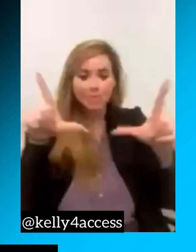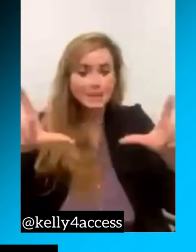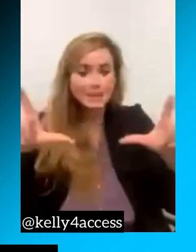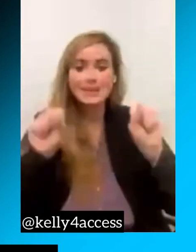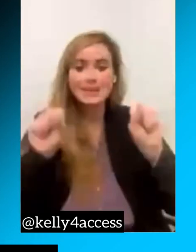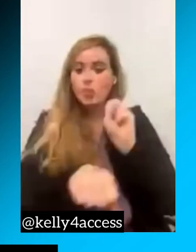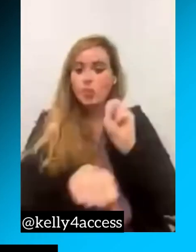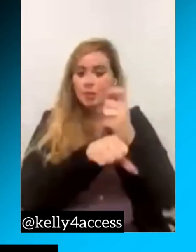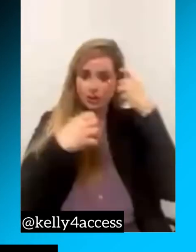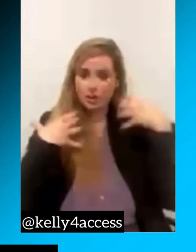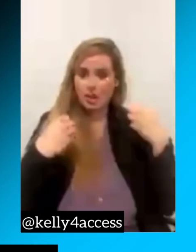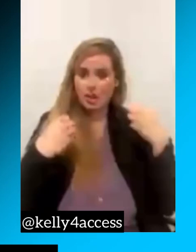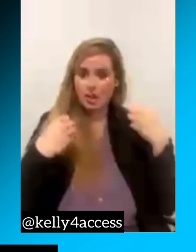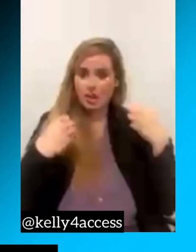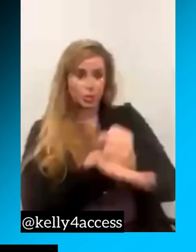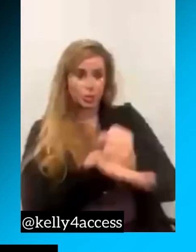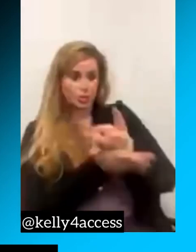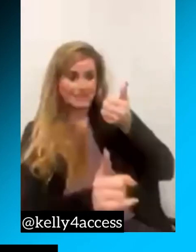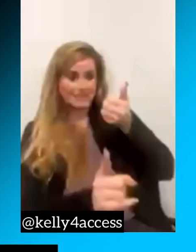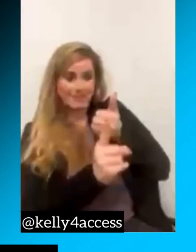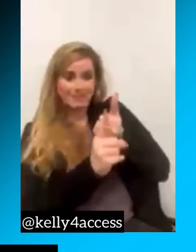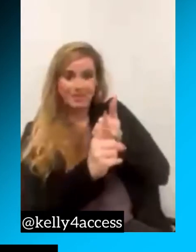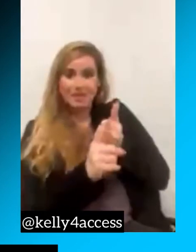not psychologists. So